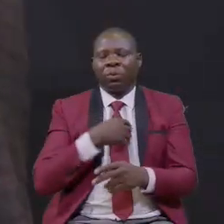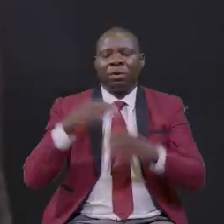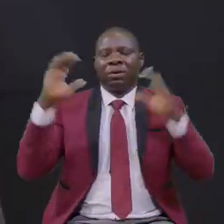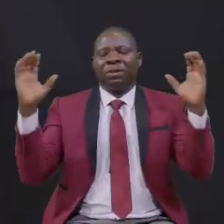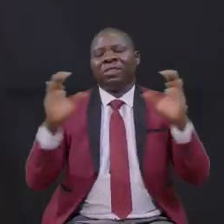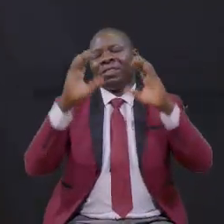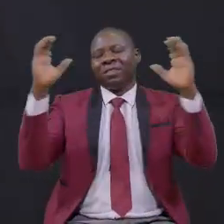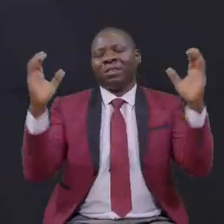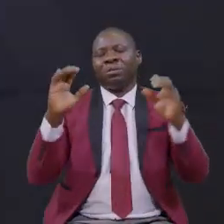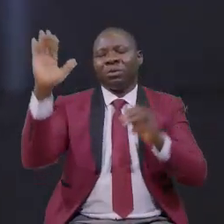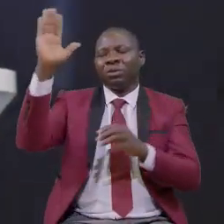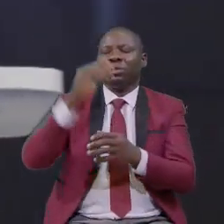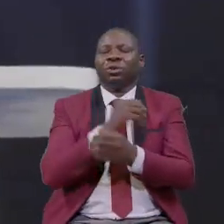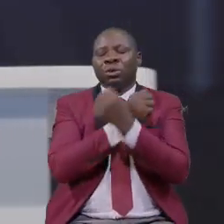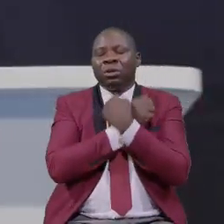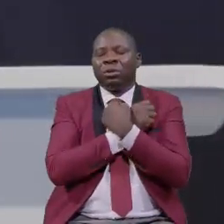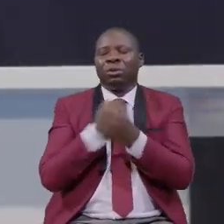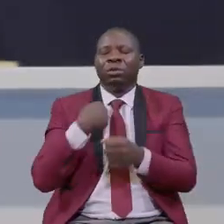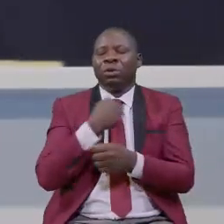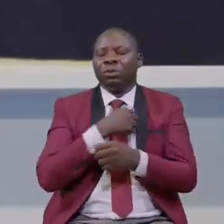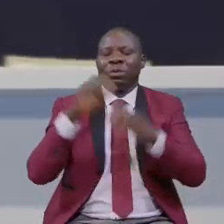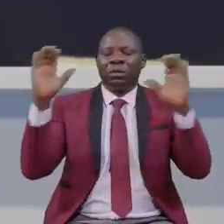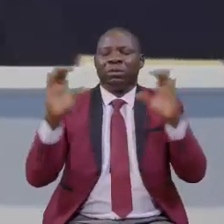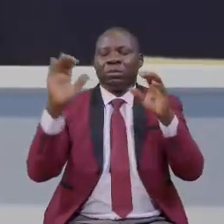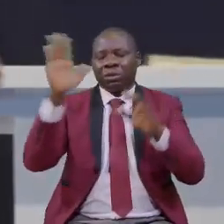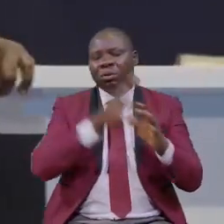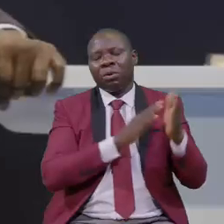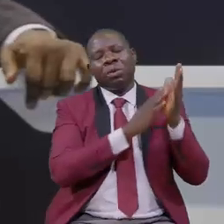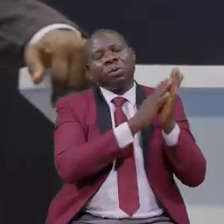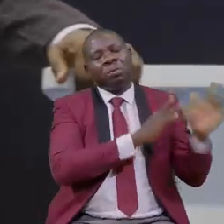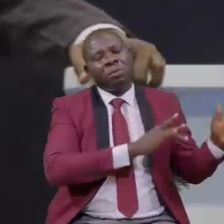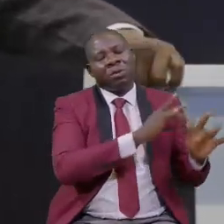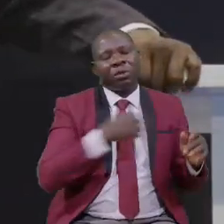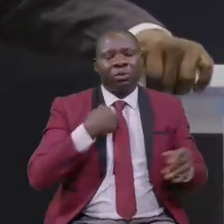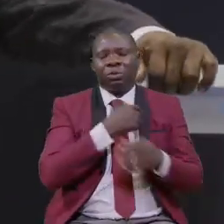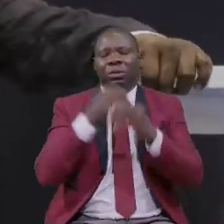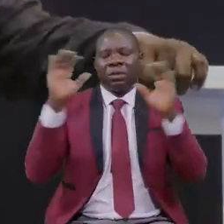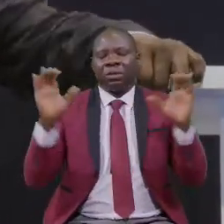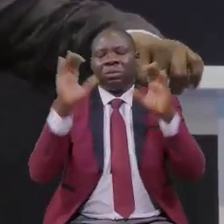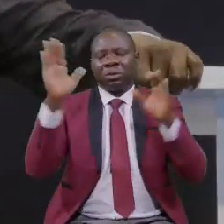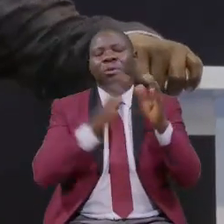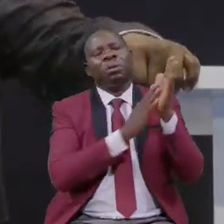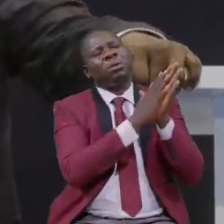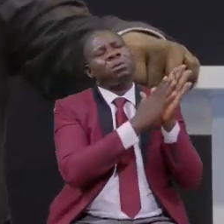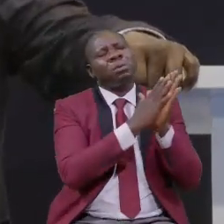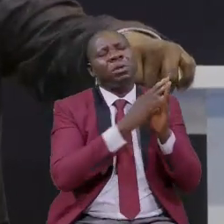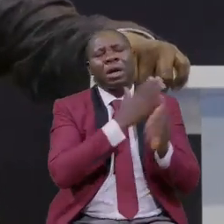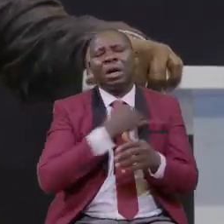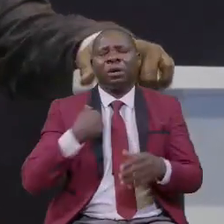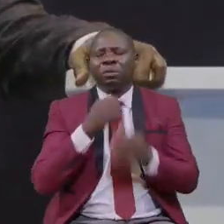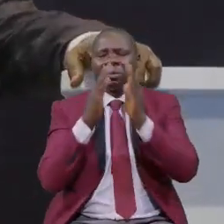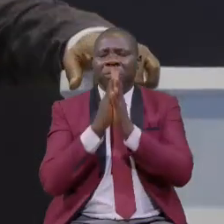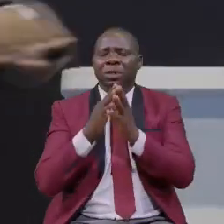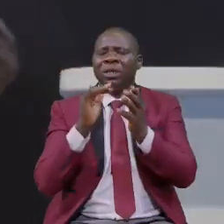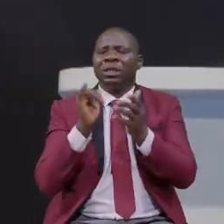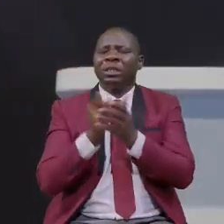your love, we celebrate your compassion, we celebrate your mercy, and we pray in your love, compassion,